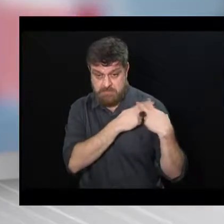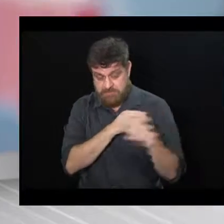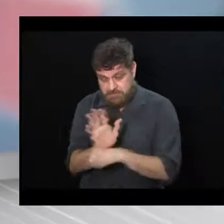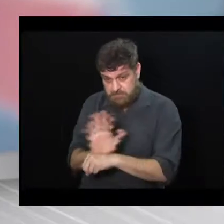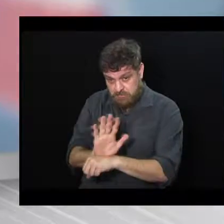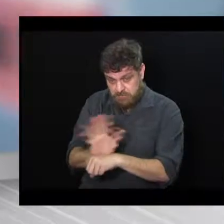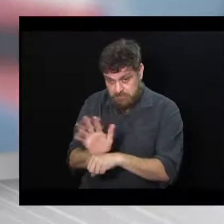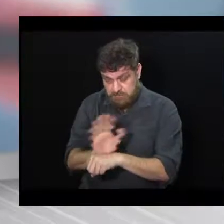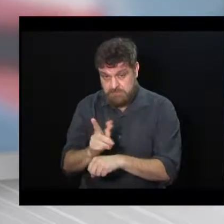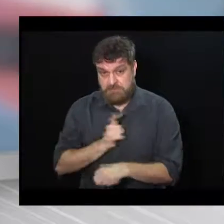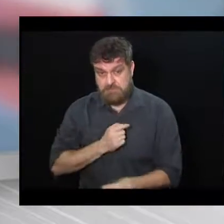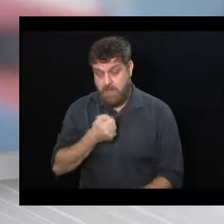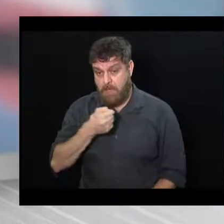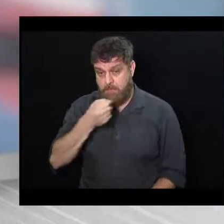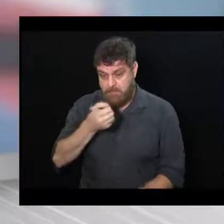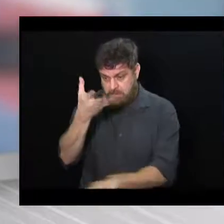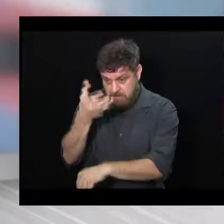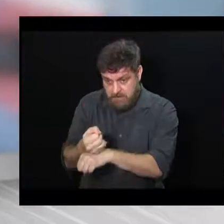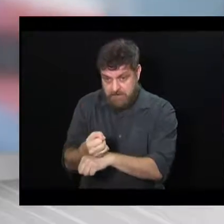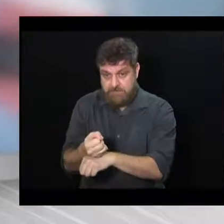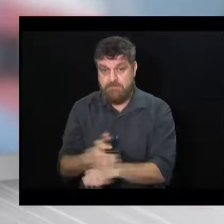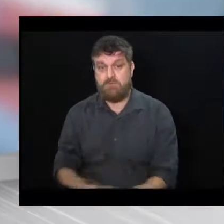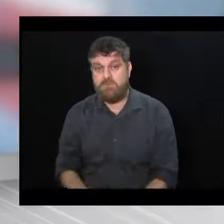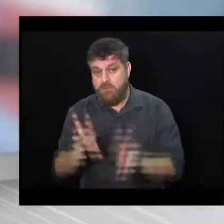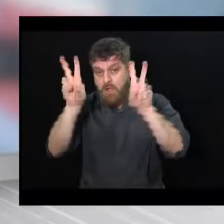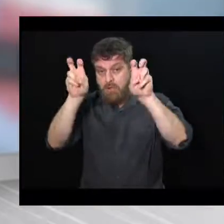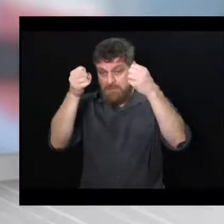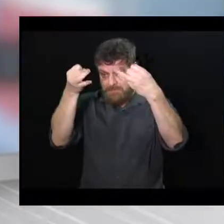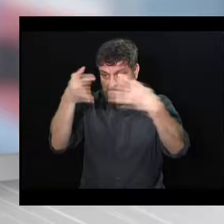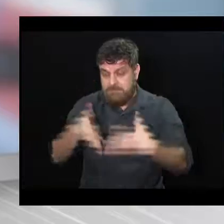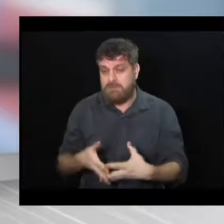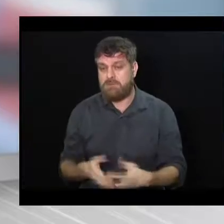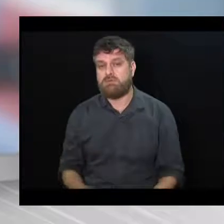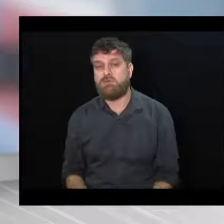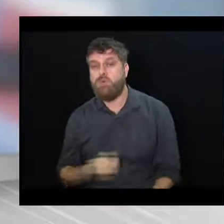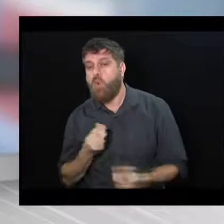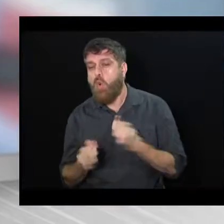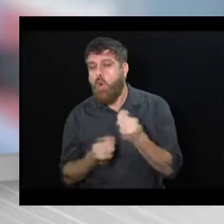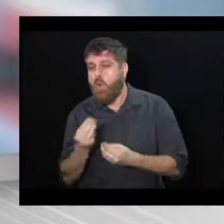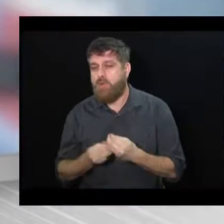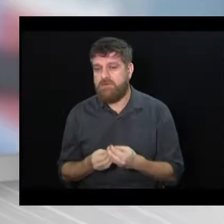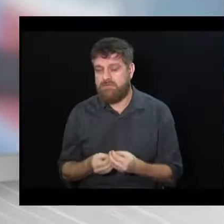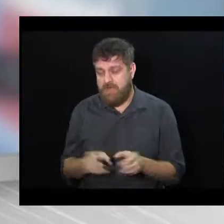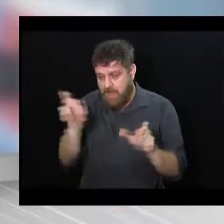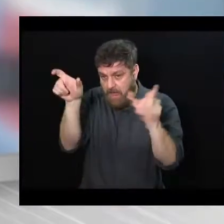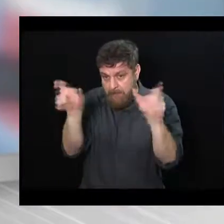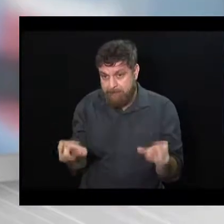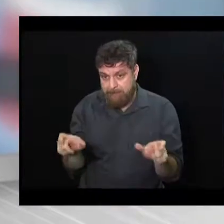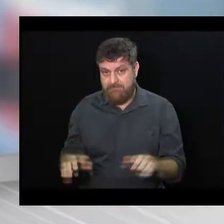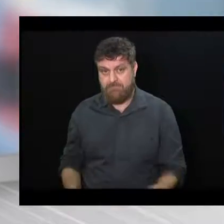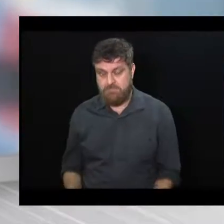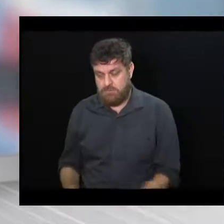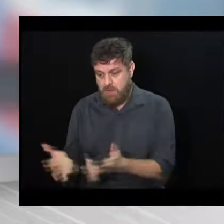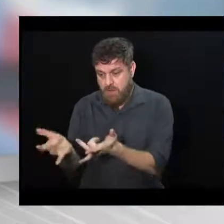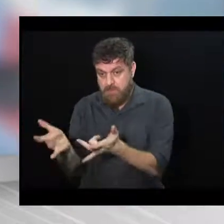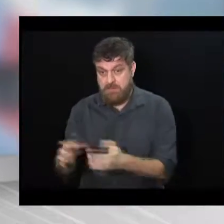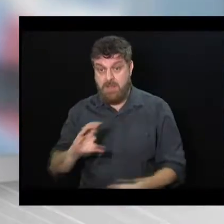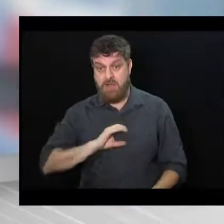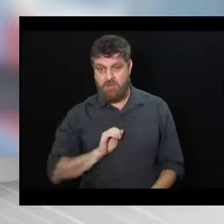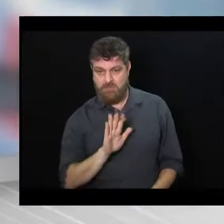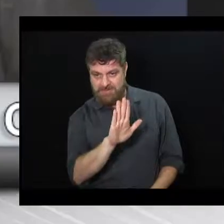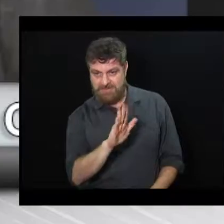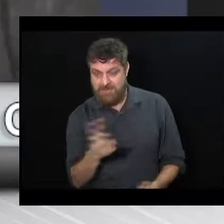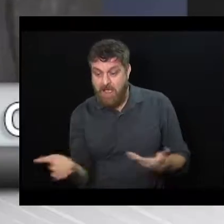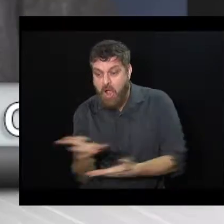Feige, gravou um depoimento para o estúdio Sony Pictures e contou um pouco da relação do Peter Parker com Tony Stark. Olha